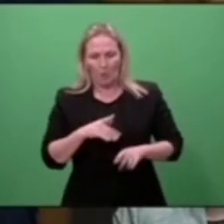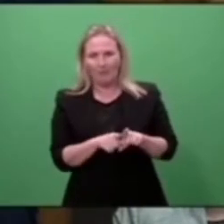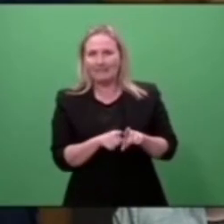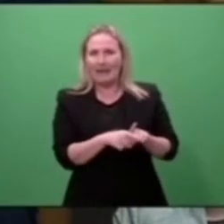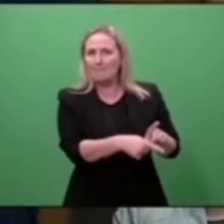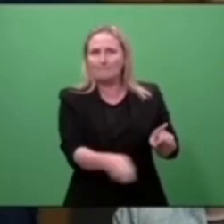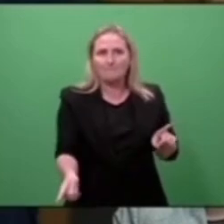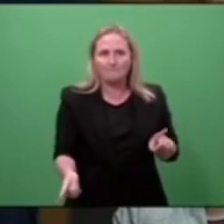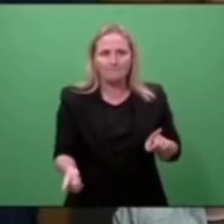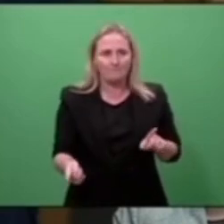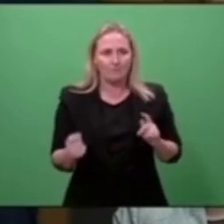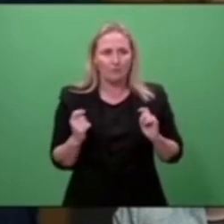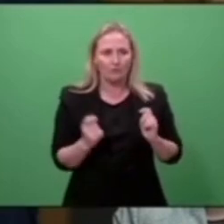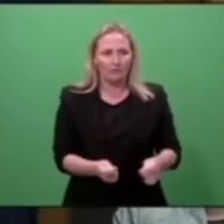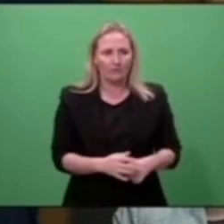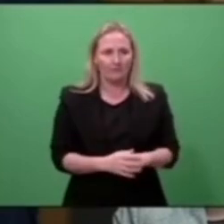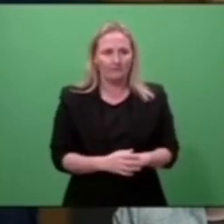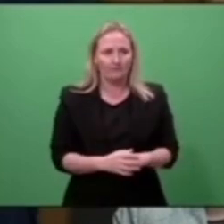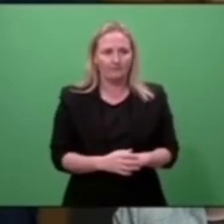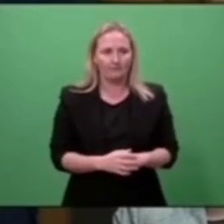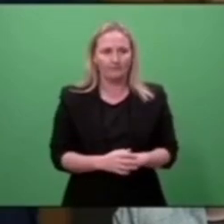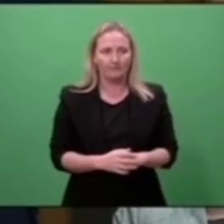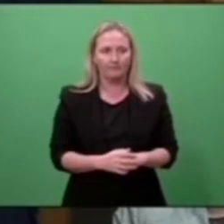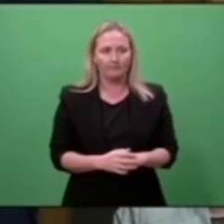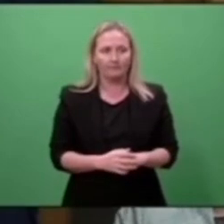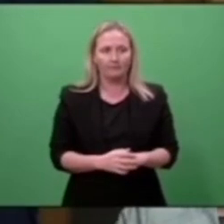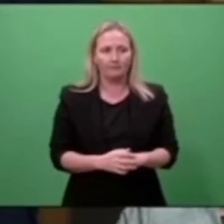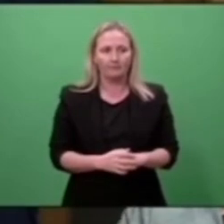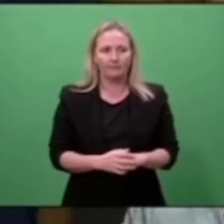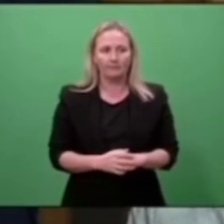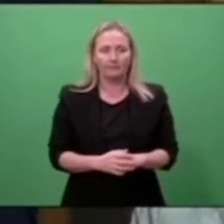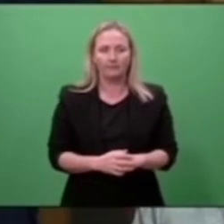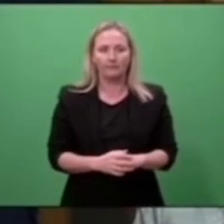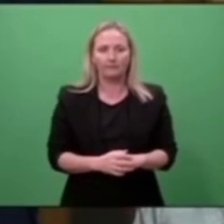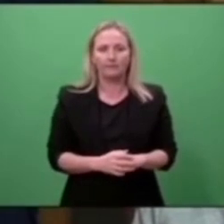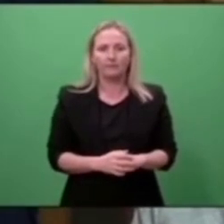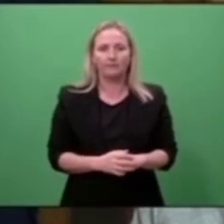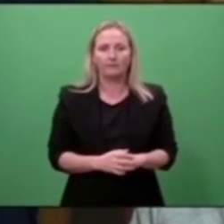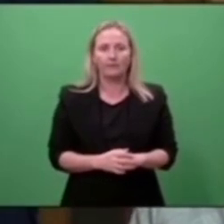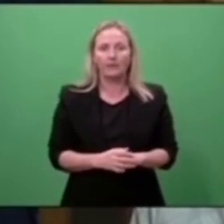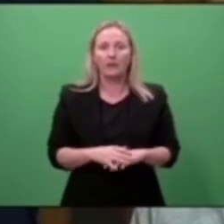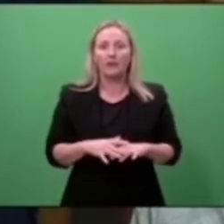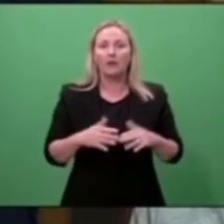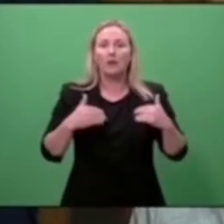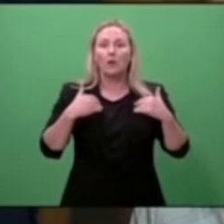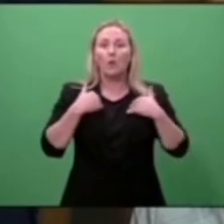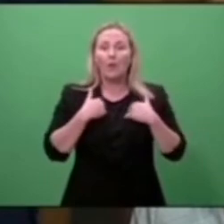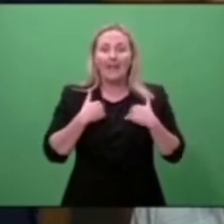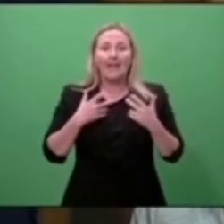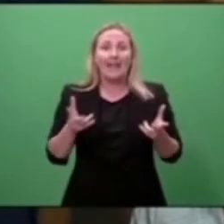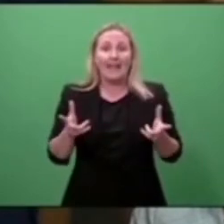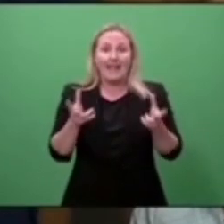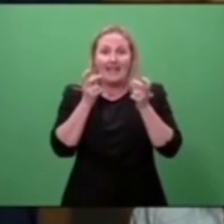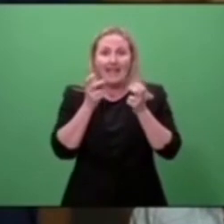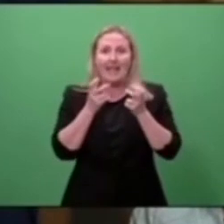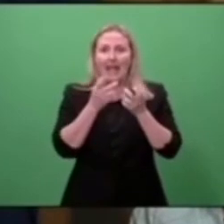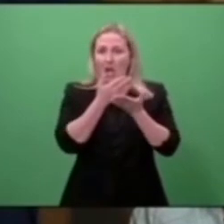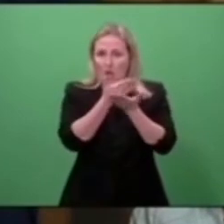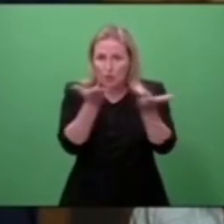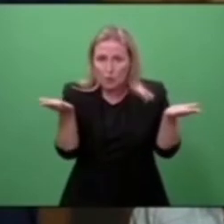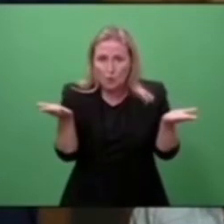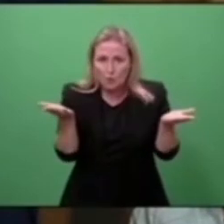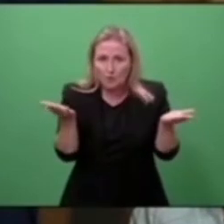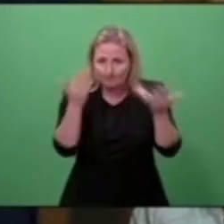endure what you have. We see you, we hear you, and we thank